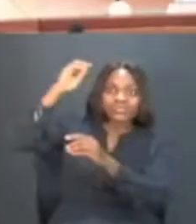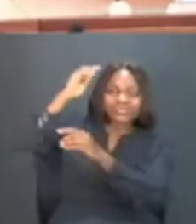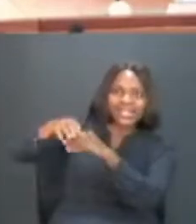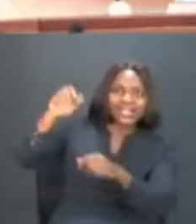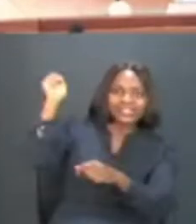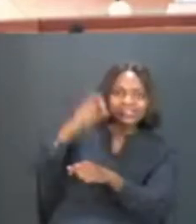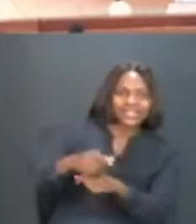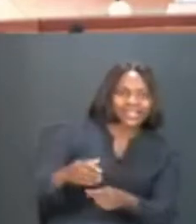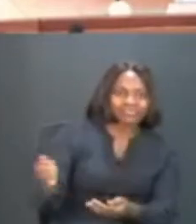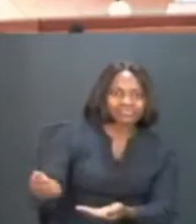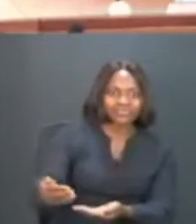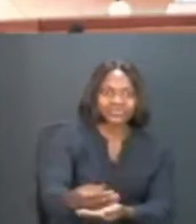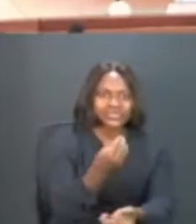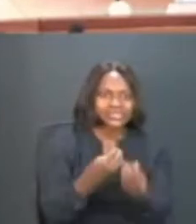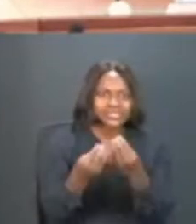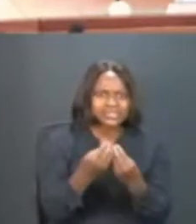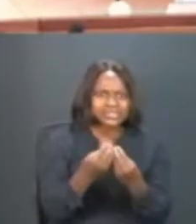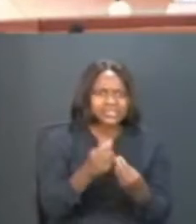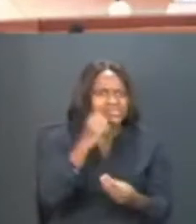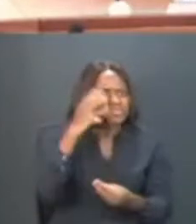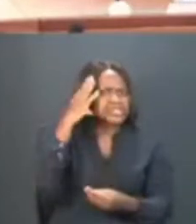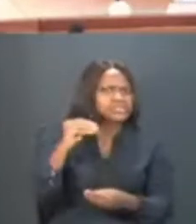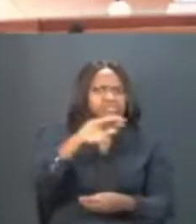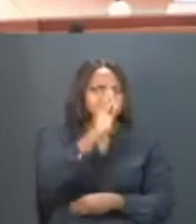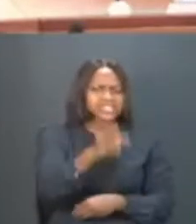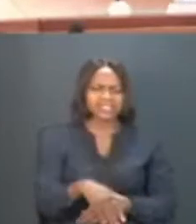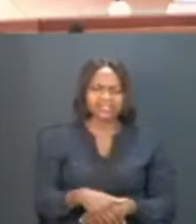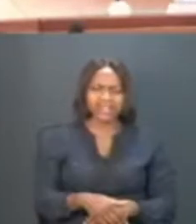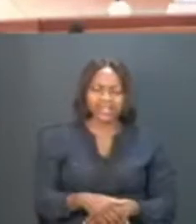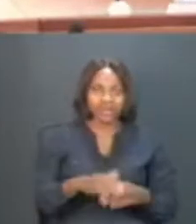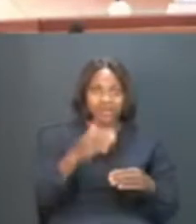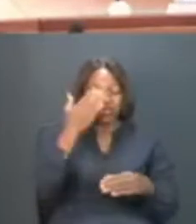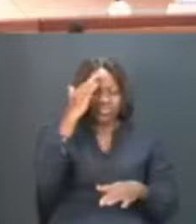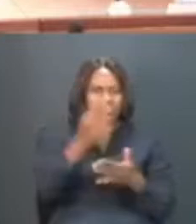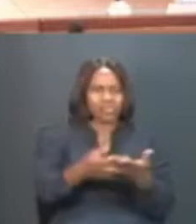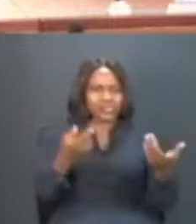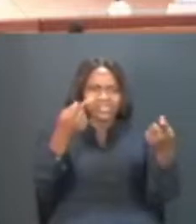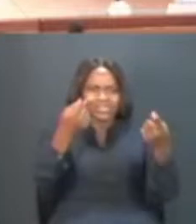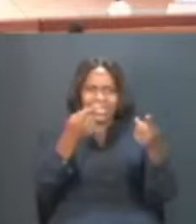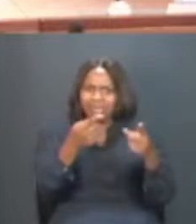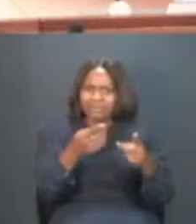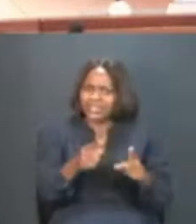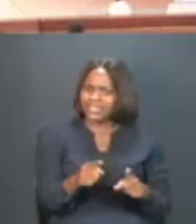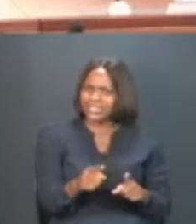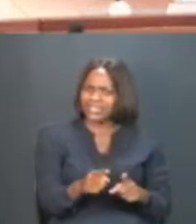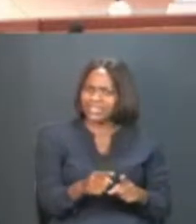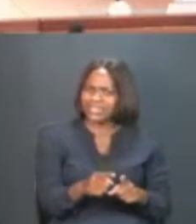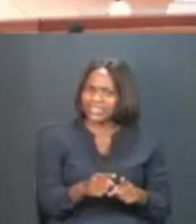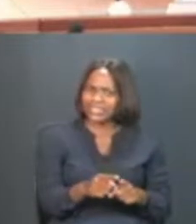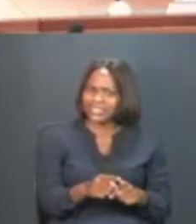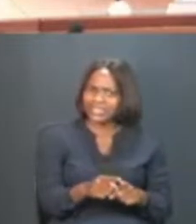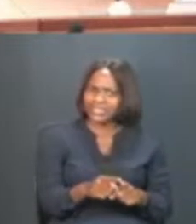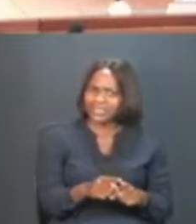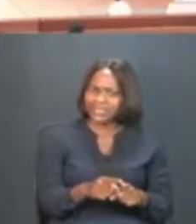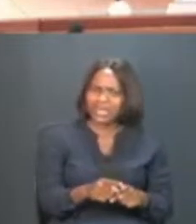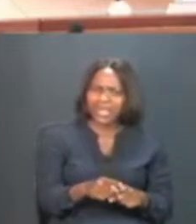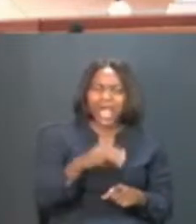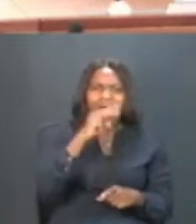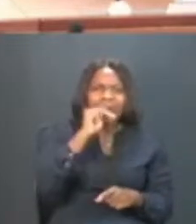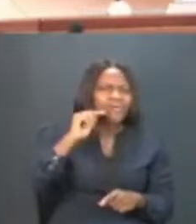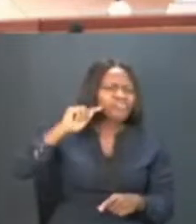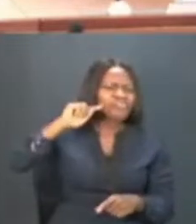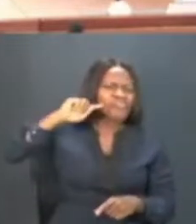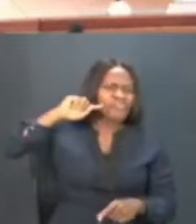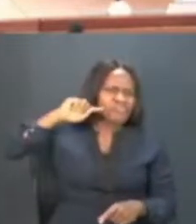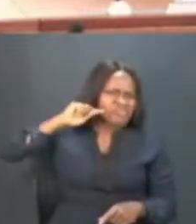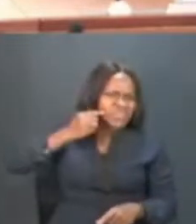experienced this. We don't know what is happening. The mango is so sour, you can't bite it.